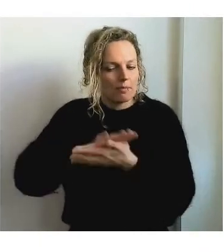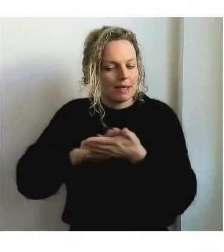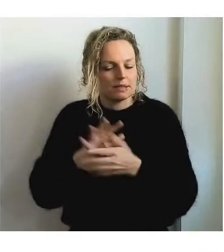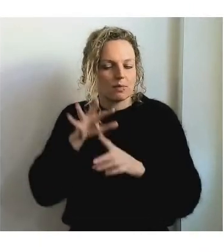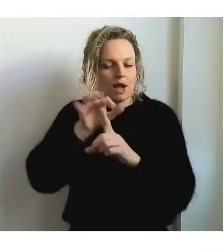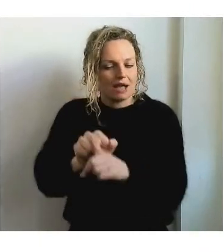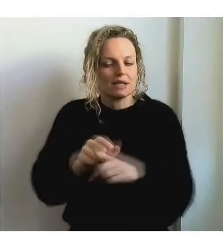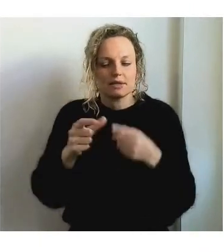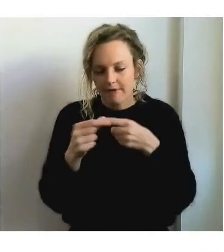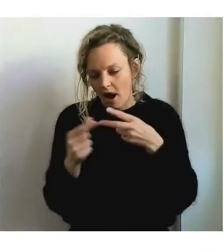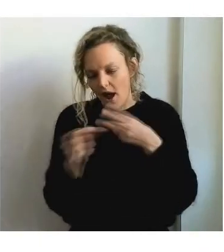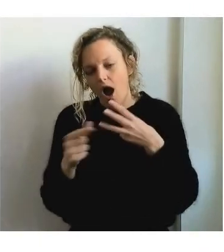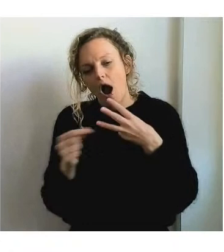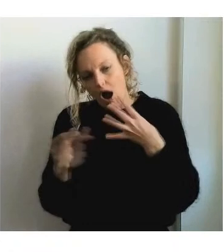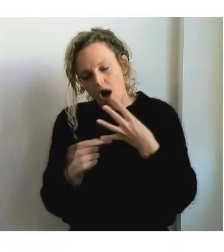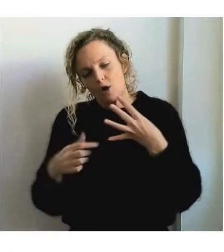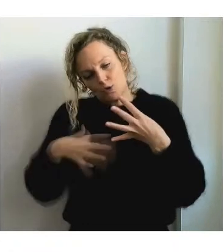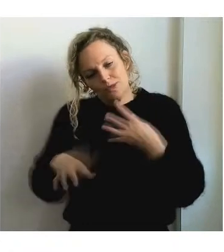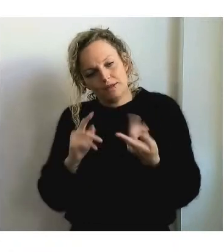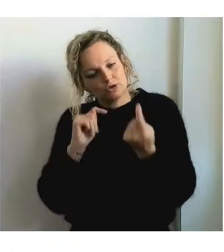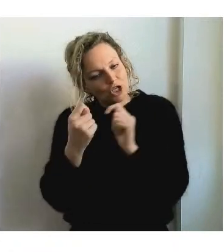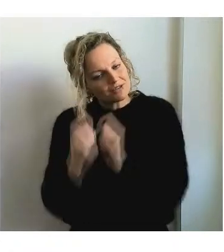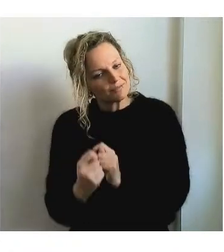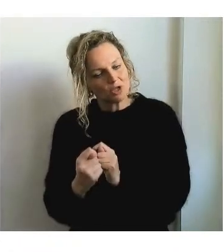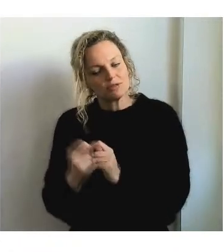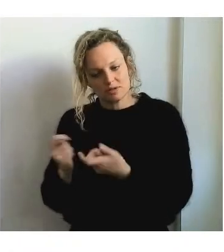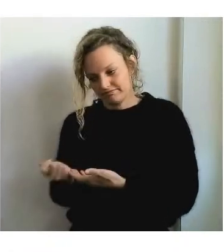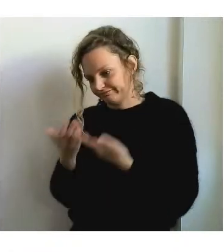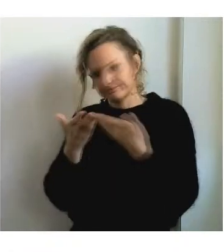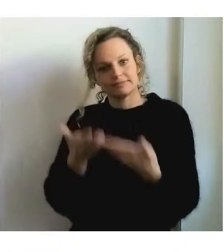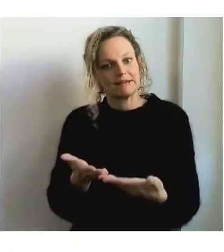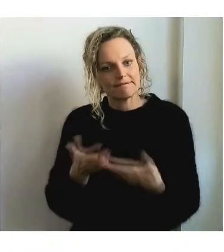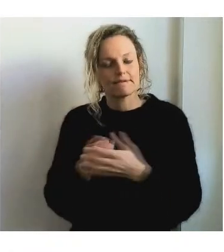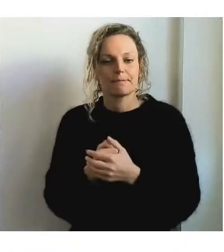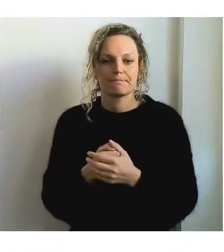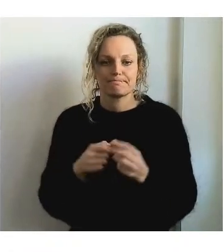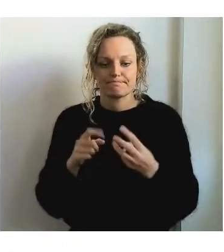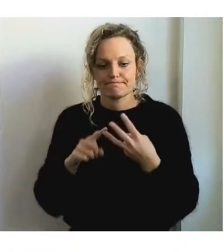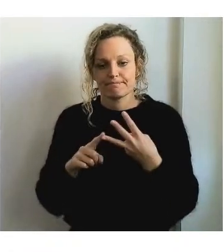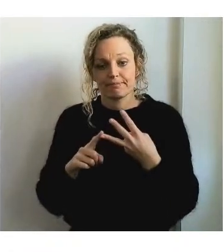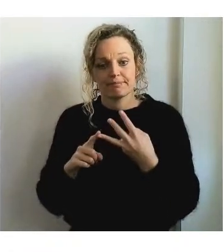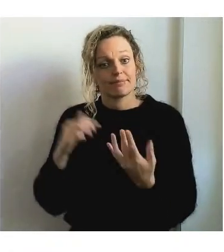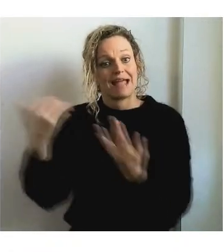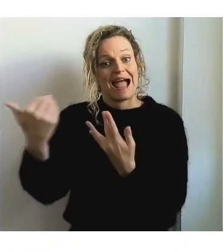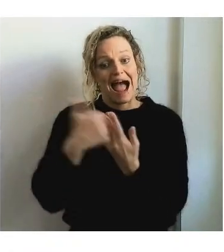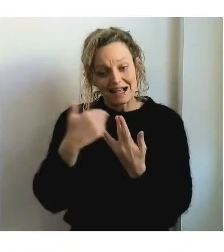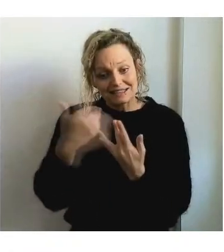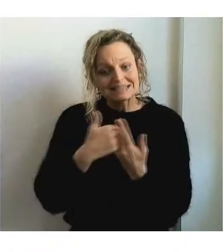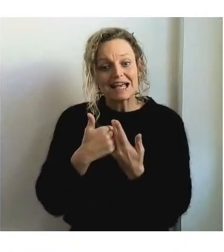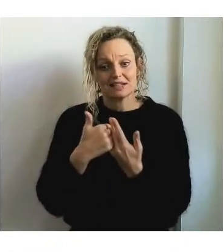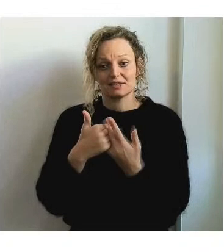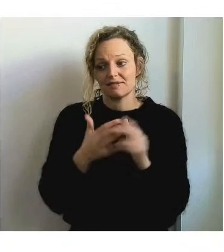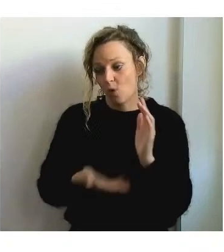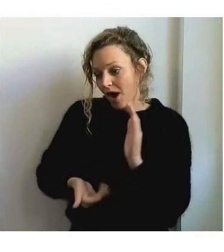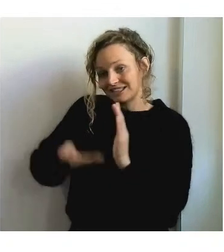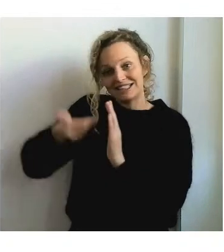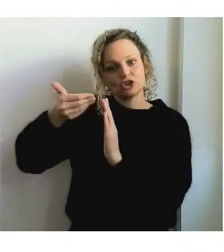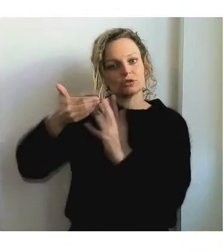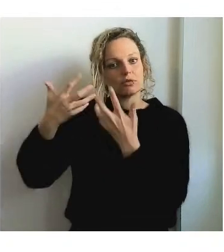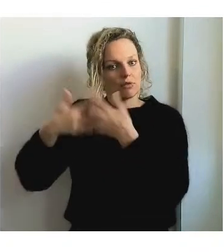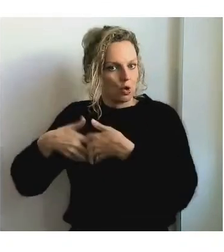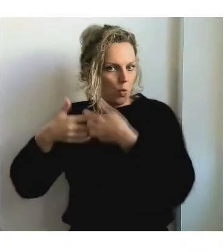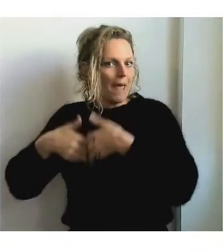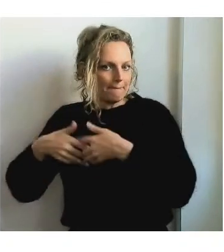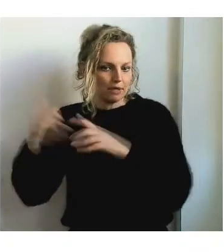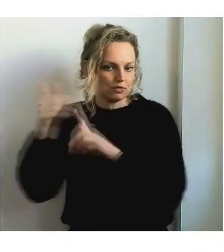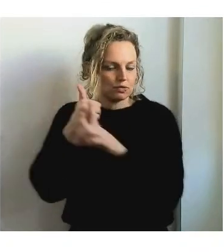having access to be able to procure additional pieces of equipment. One of the things that really